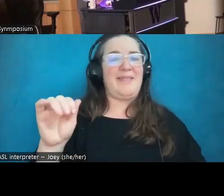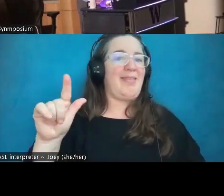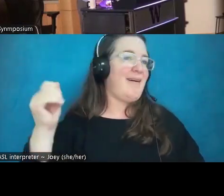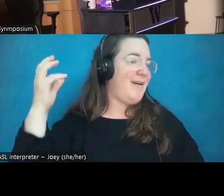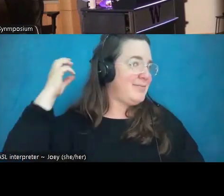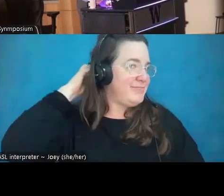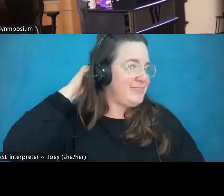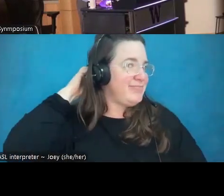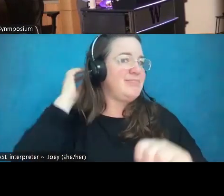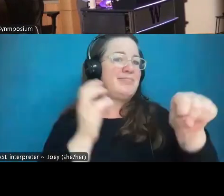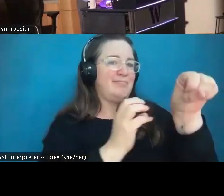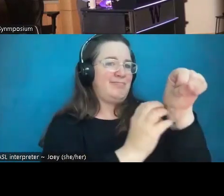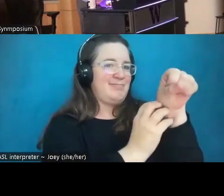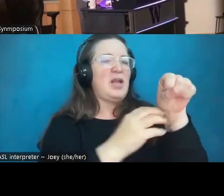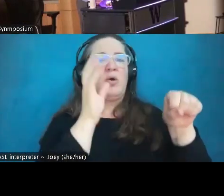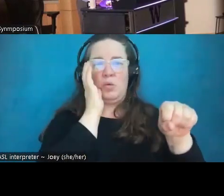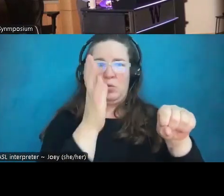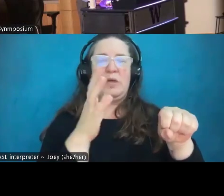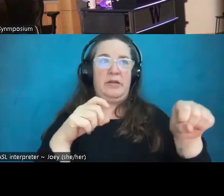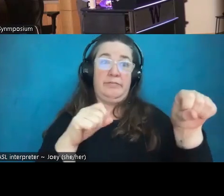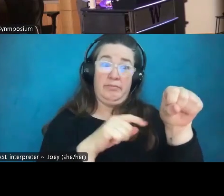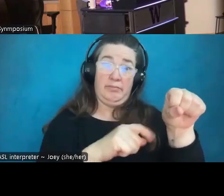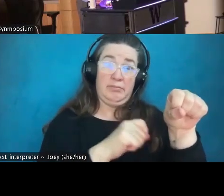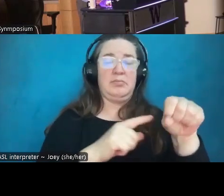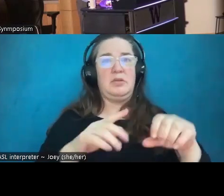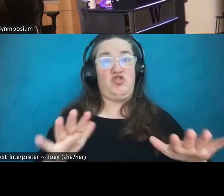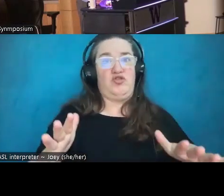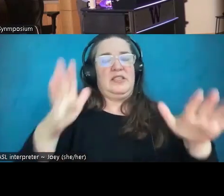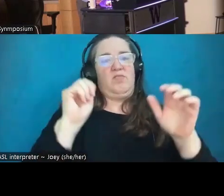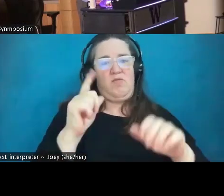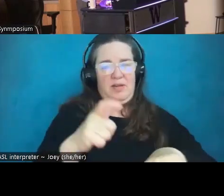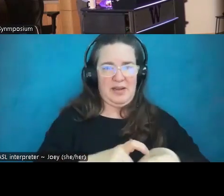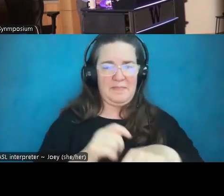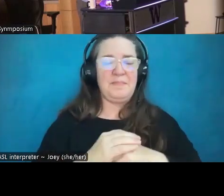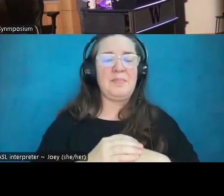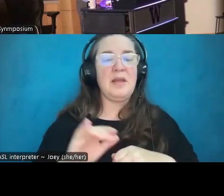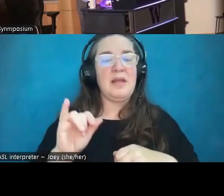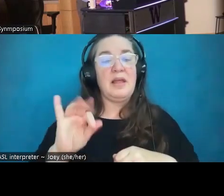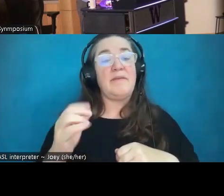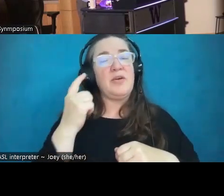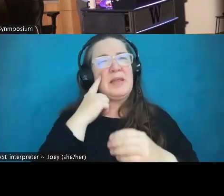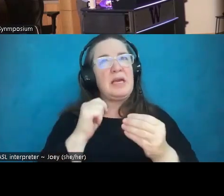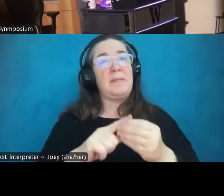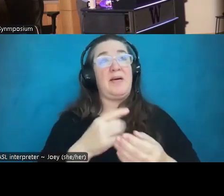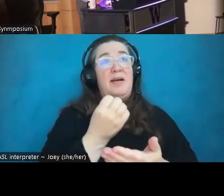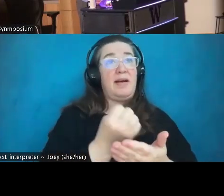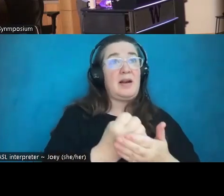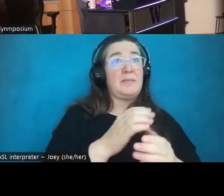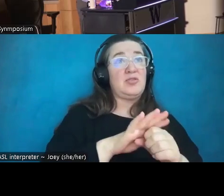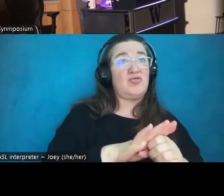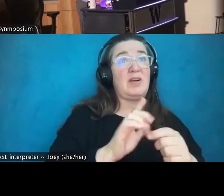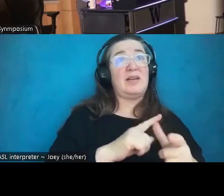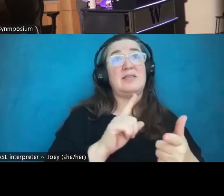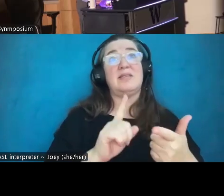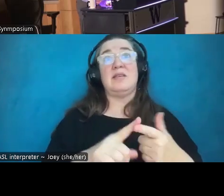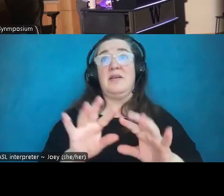who, like if you think of what patients, like the economic stress and the family stress and the social stress and